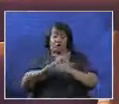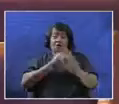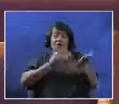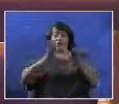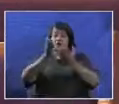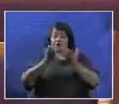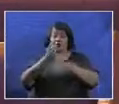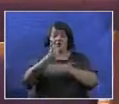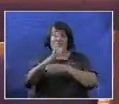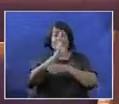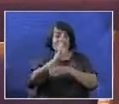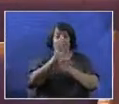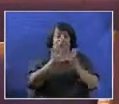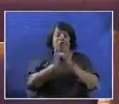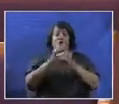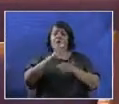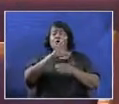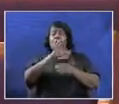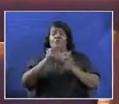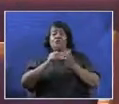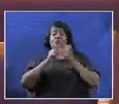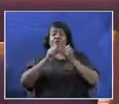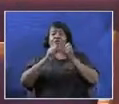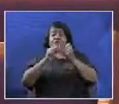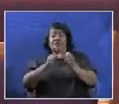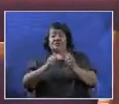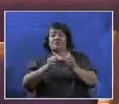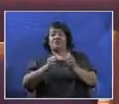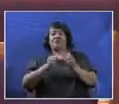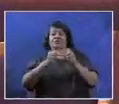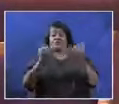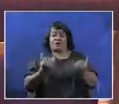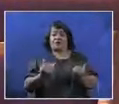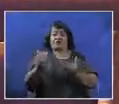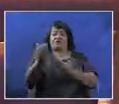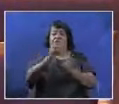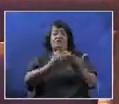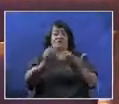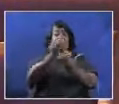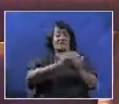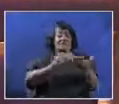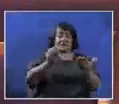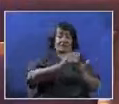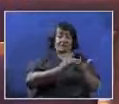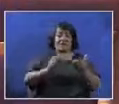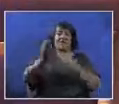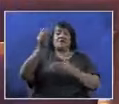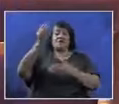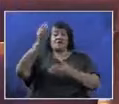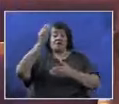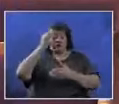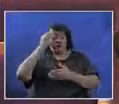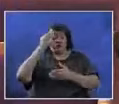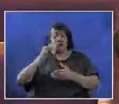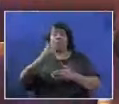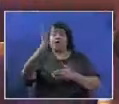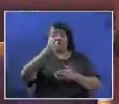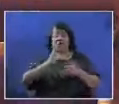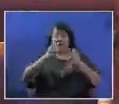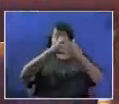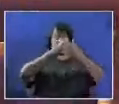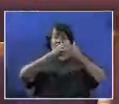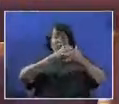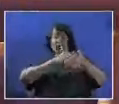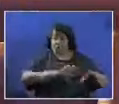we want to encourage you to continue to use the ways that you are used to giving. Amen. But we know that God is working it out despite the